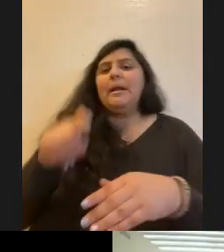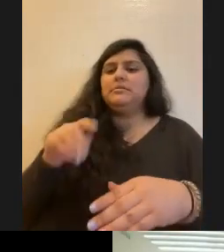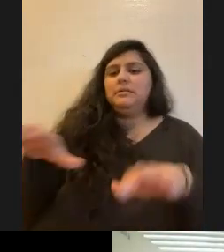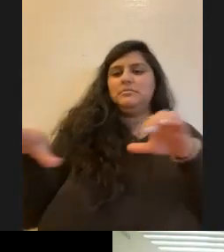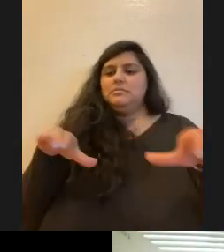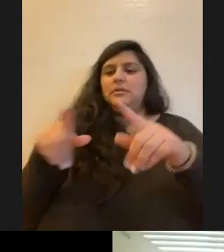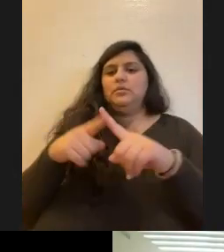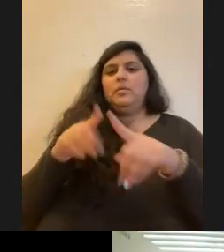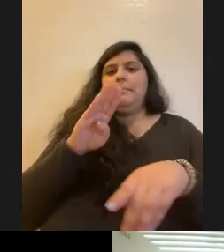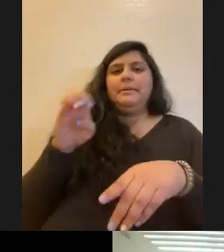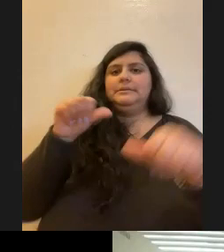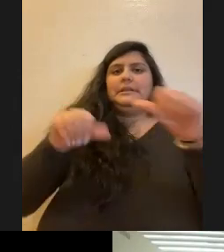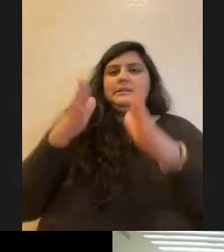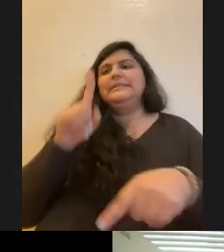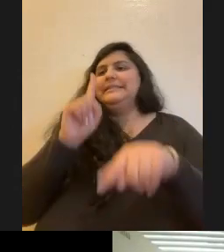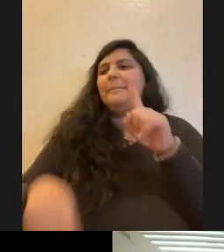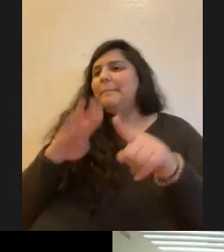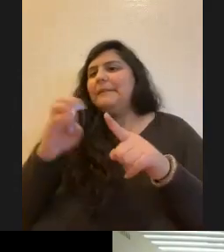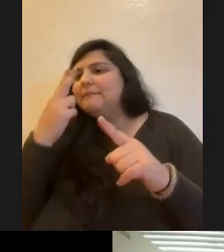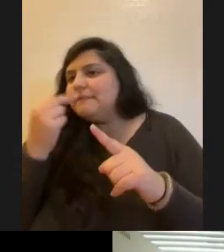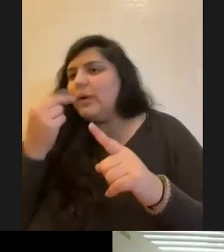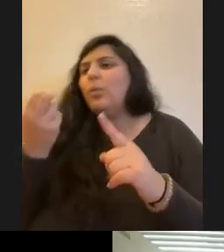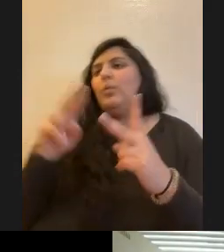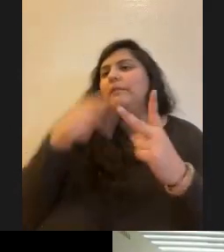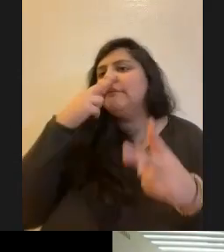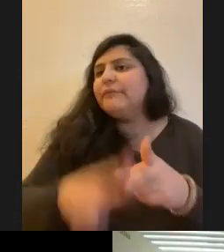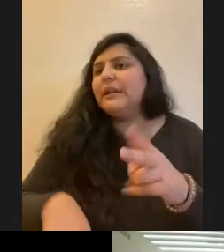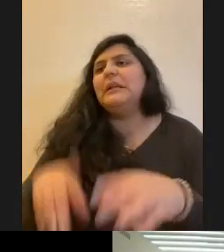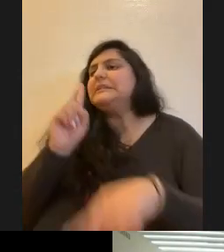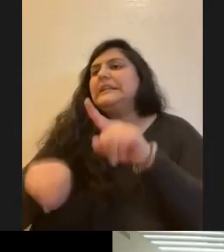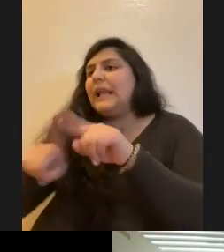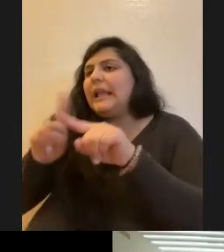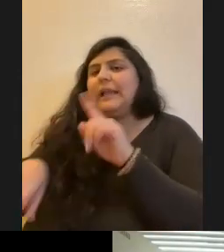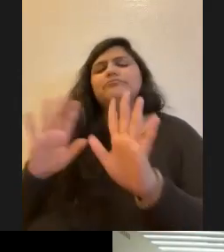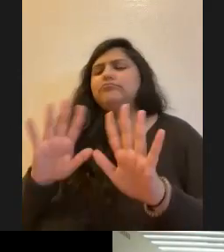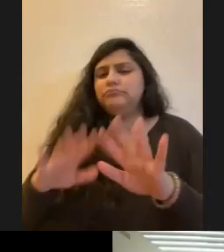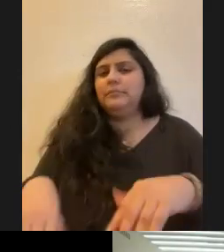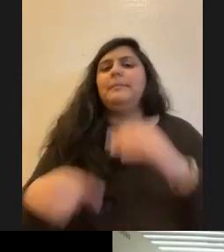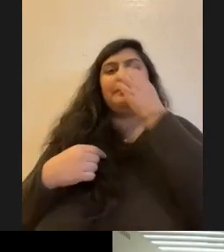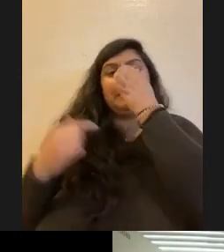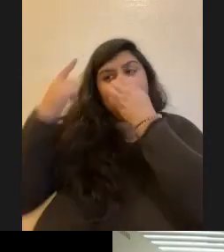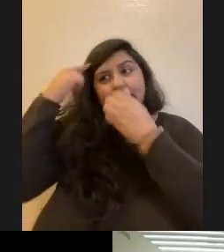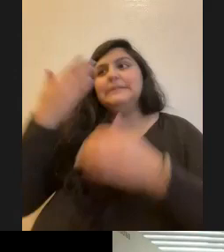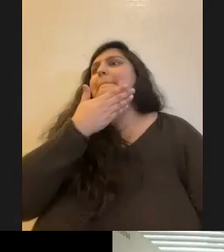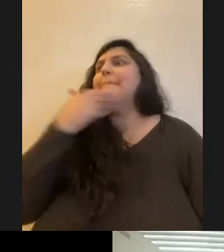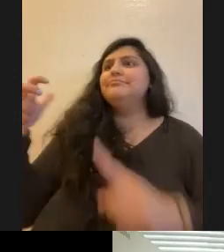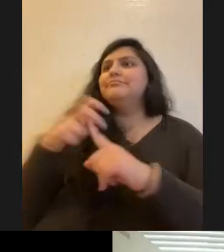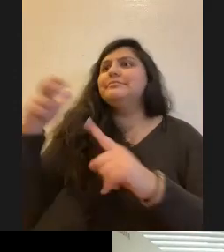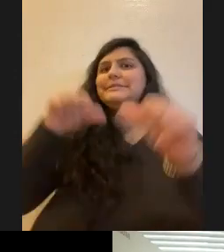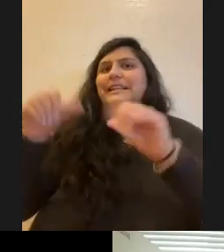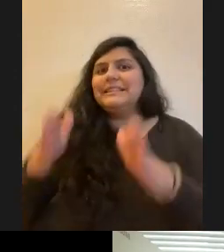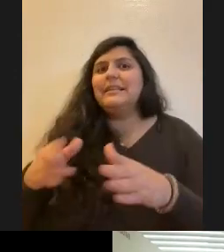traditional scientist. You can't be fun, you can't be funny, all of these things. But I think some of the best scientists have been like some of the funniest people